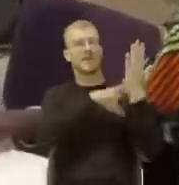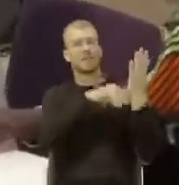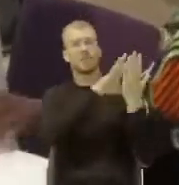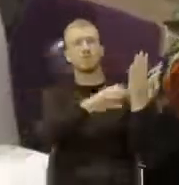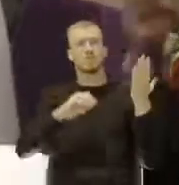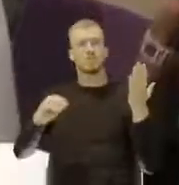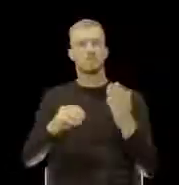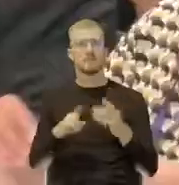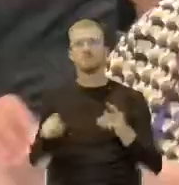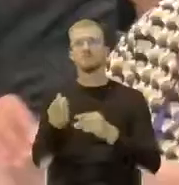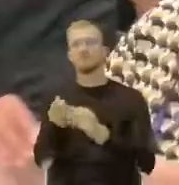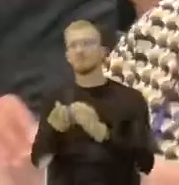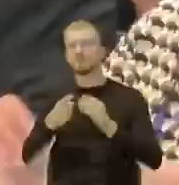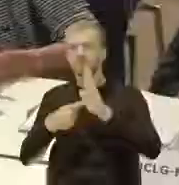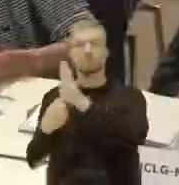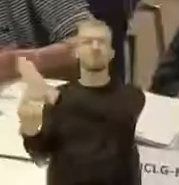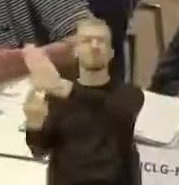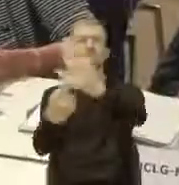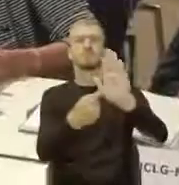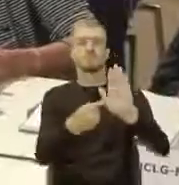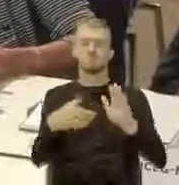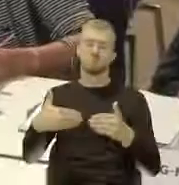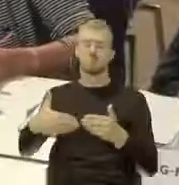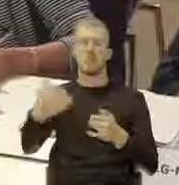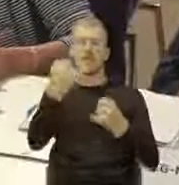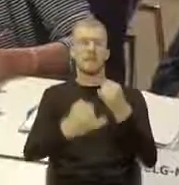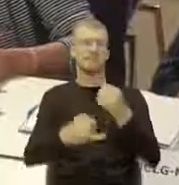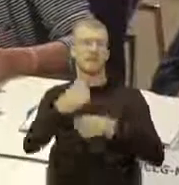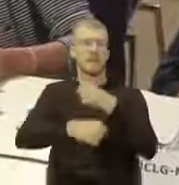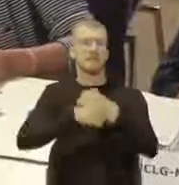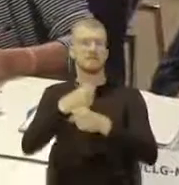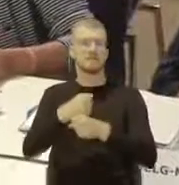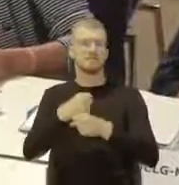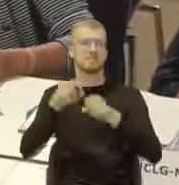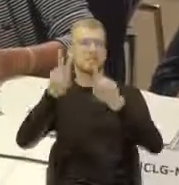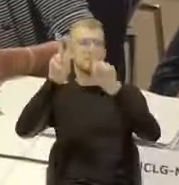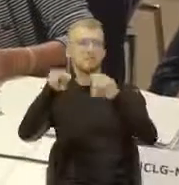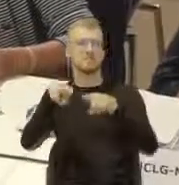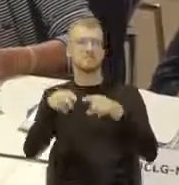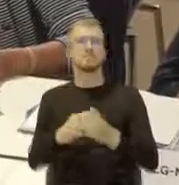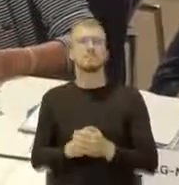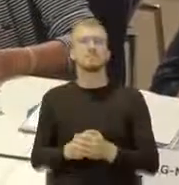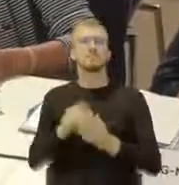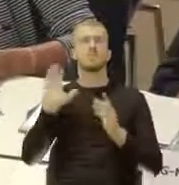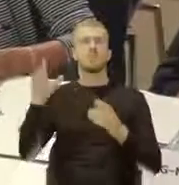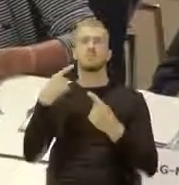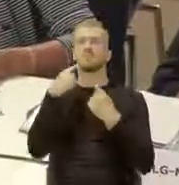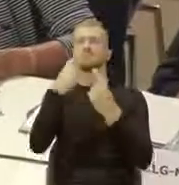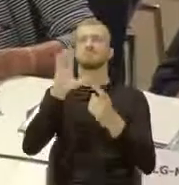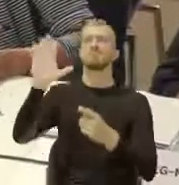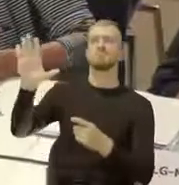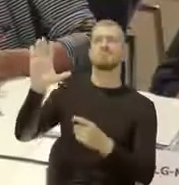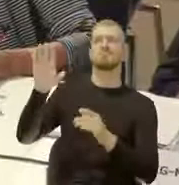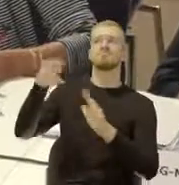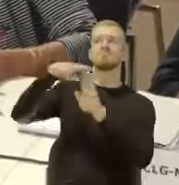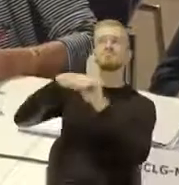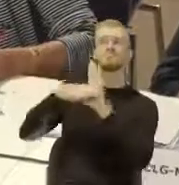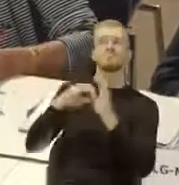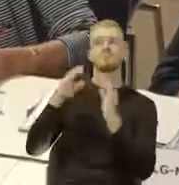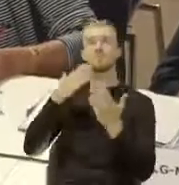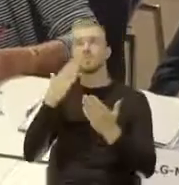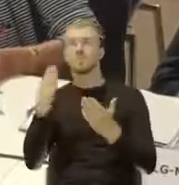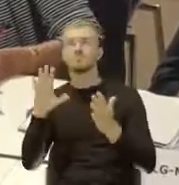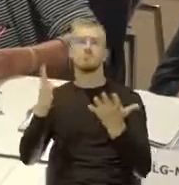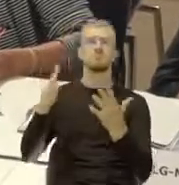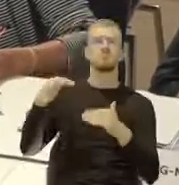Alex, your perspective on what you have heard here and how it relates to the work that we have been doing and that has been presented to the Global